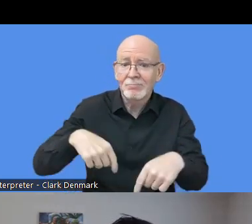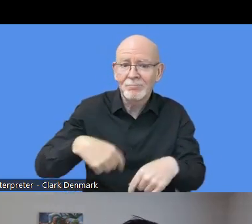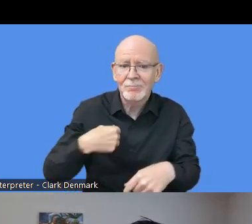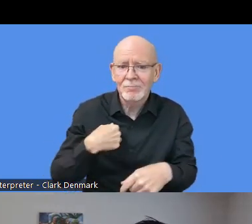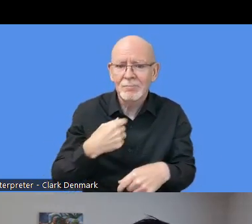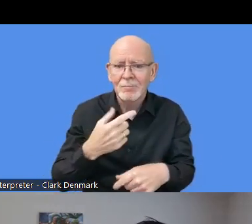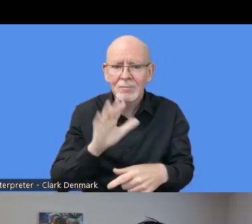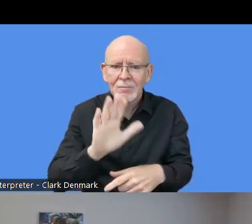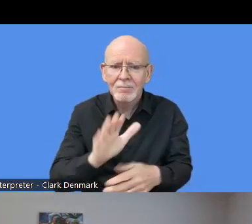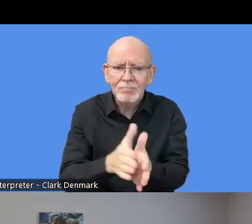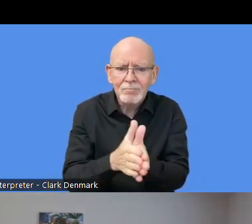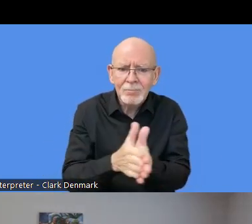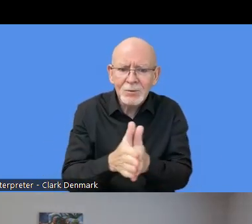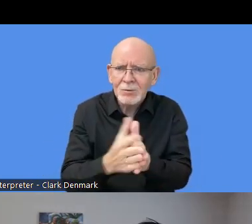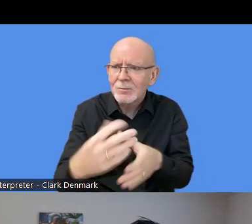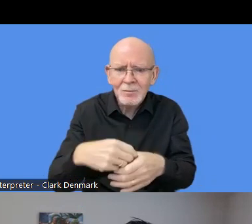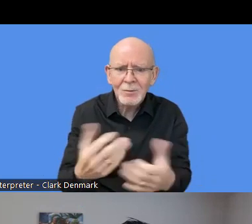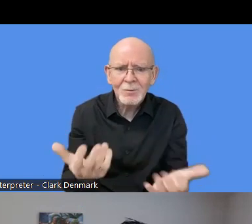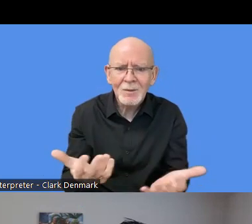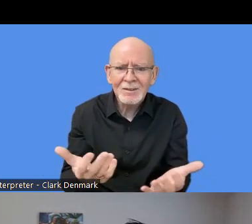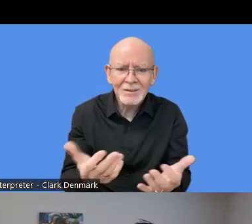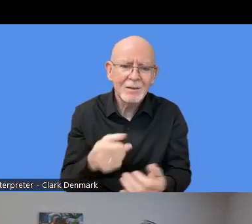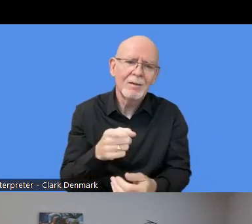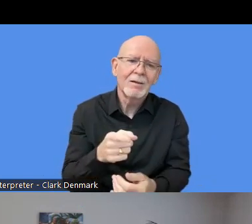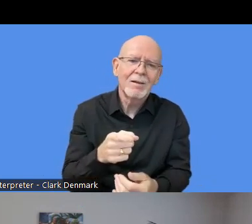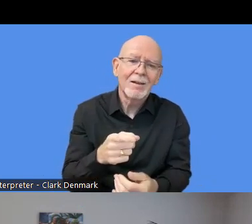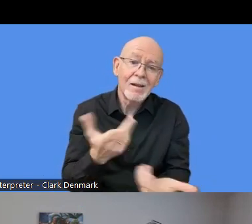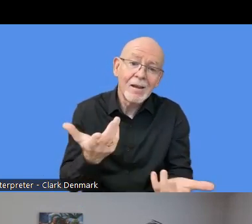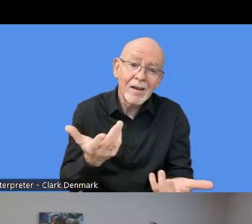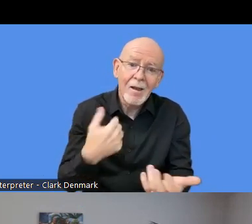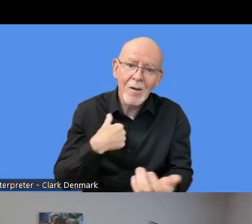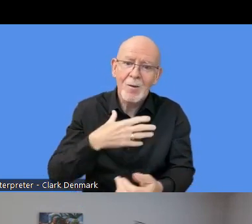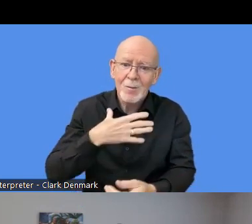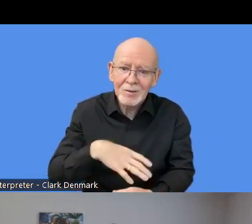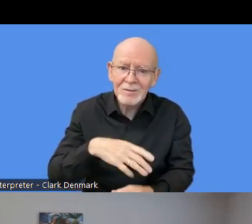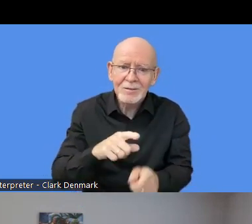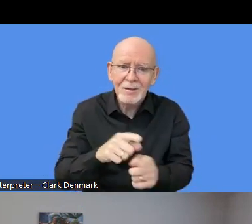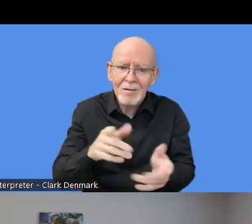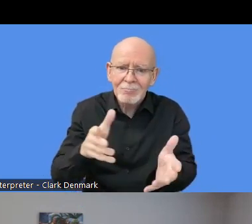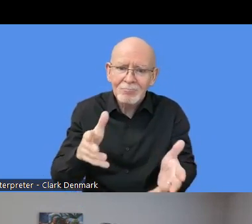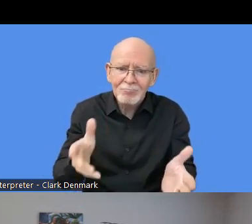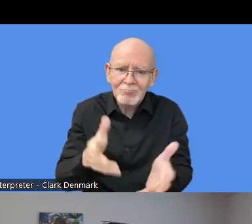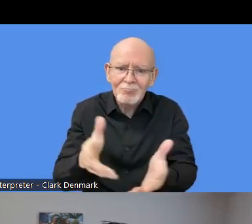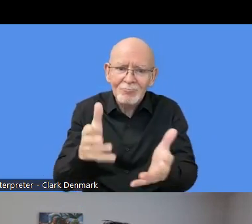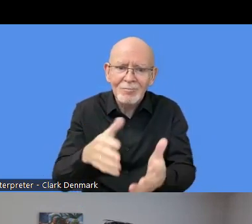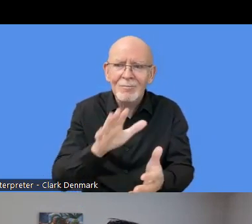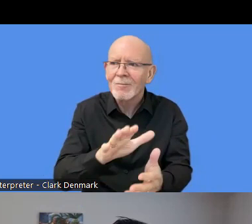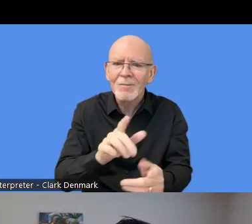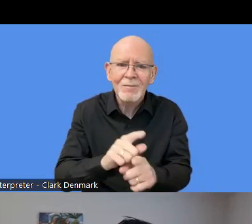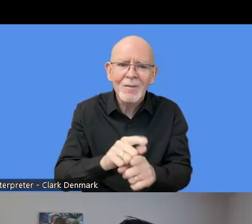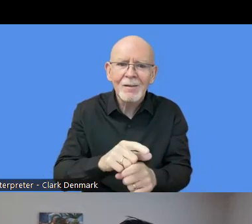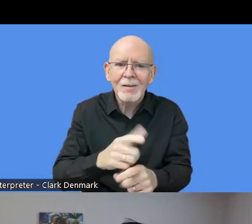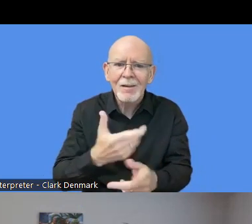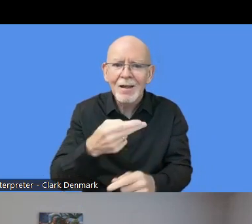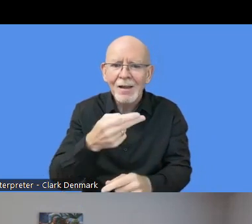an accessibility team. We're a very large organization with something around 100,000